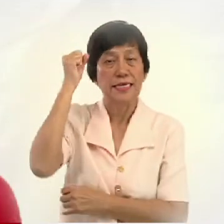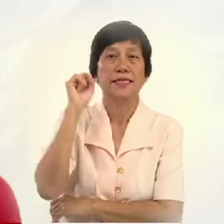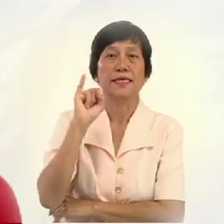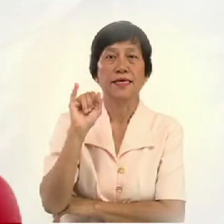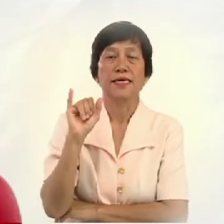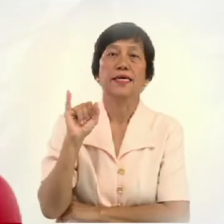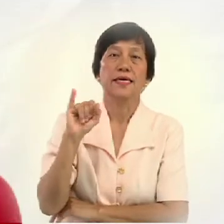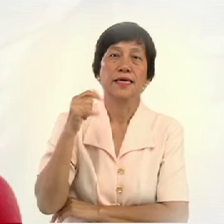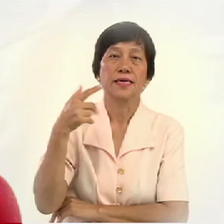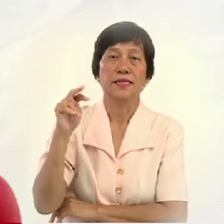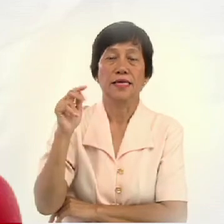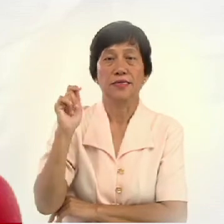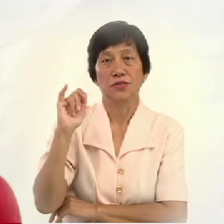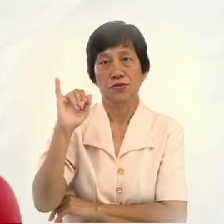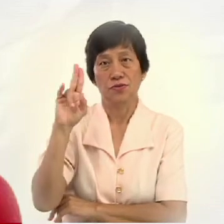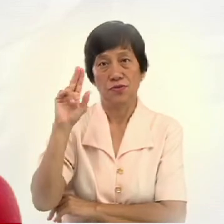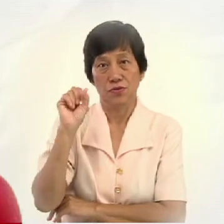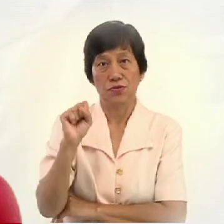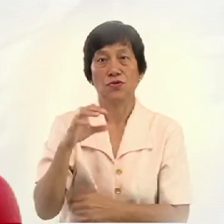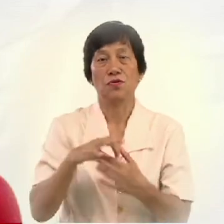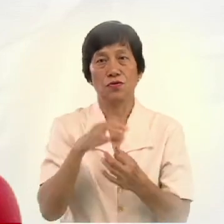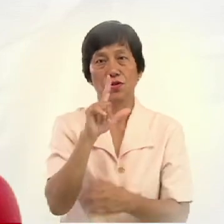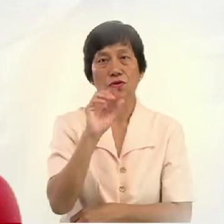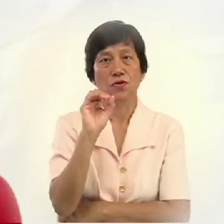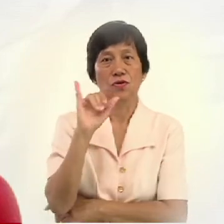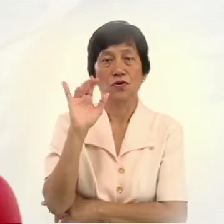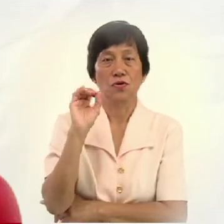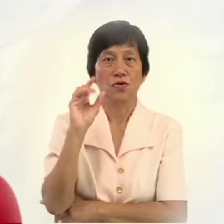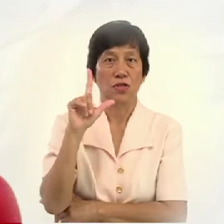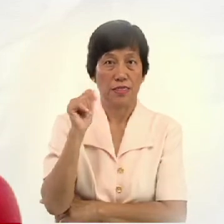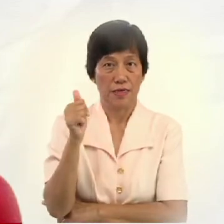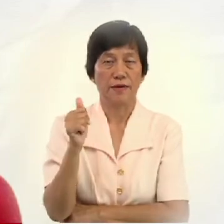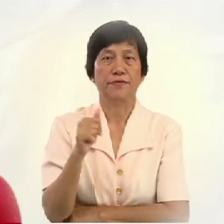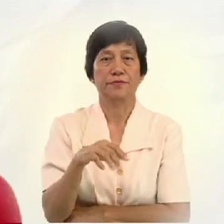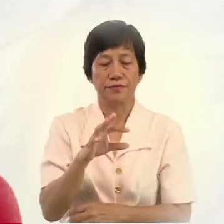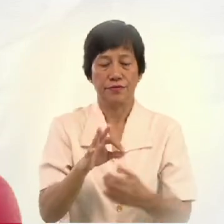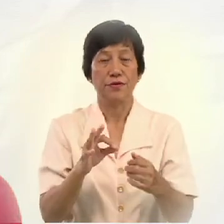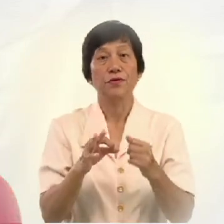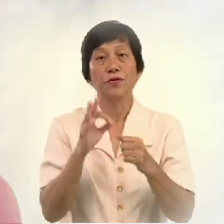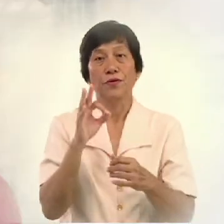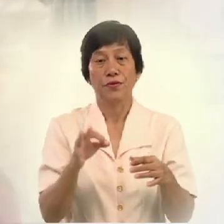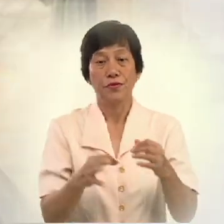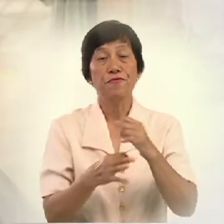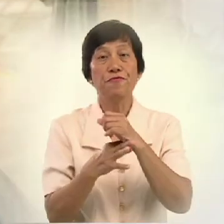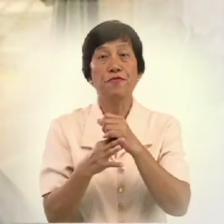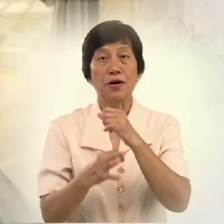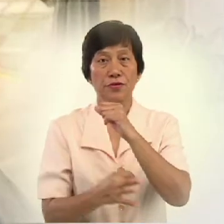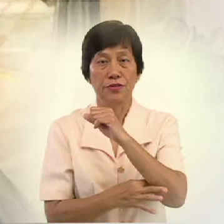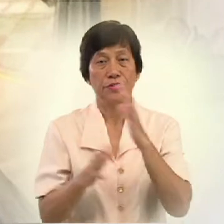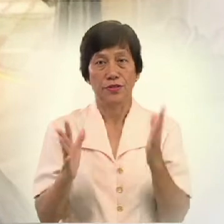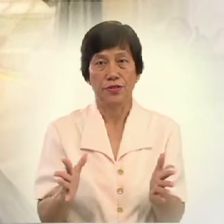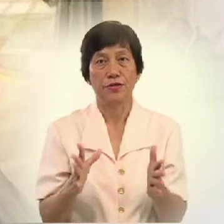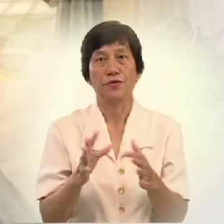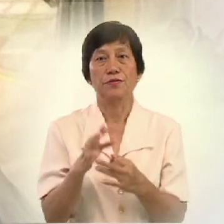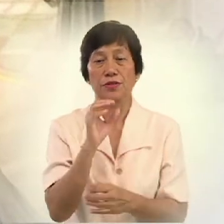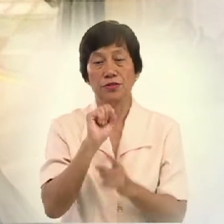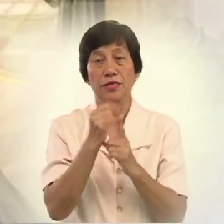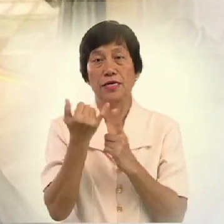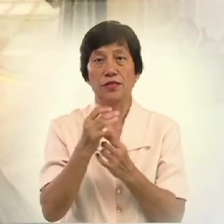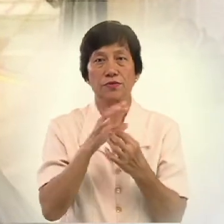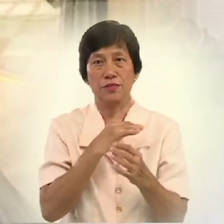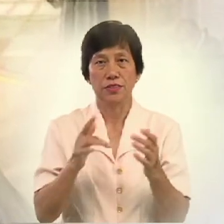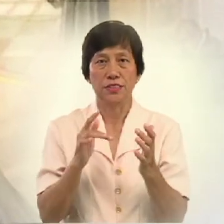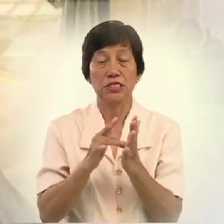In a few days, we shall be celebrating the feast of Saint Ignatius of Loyola, the founder of the Society